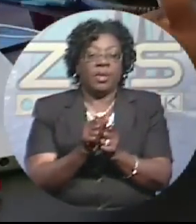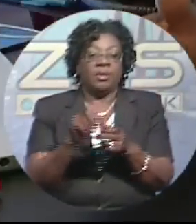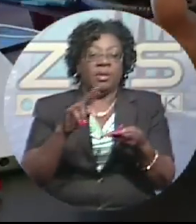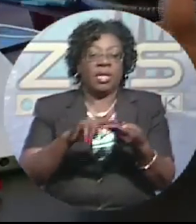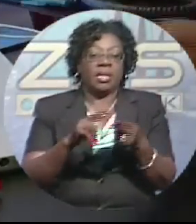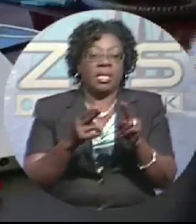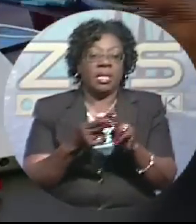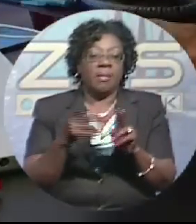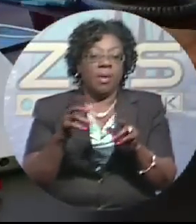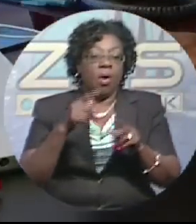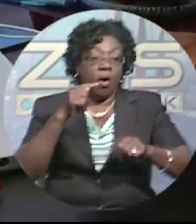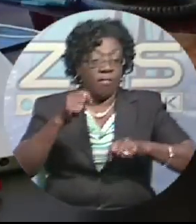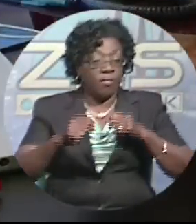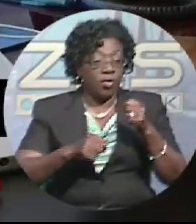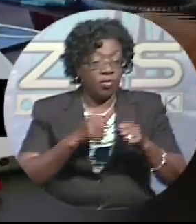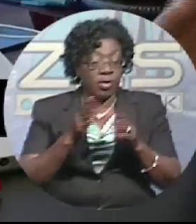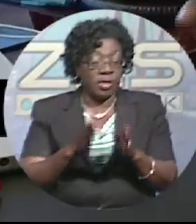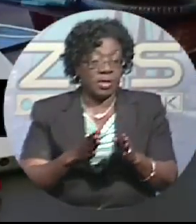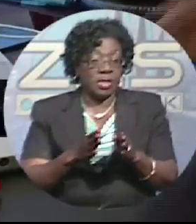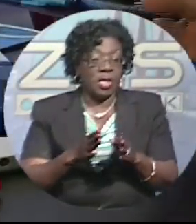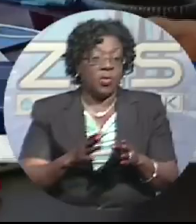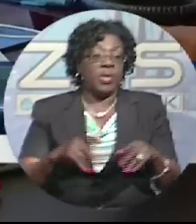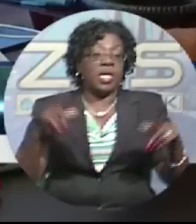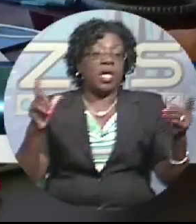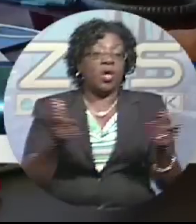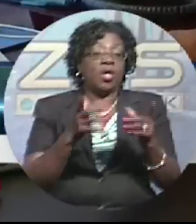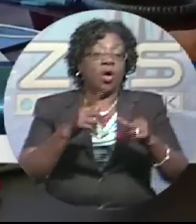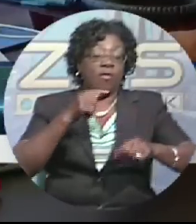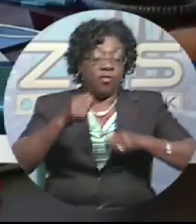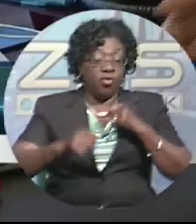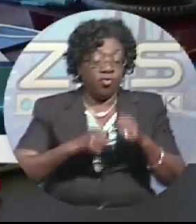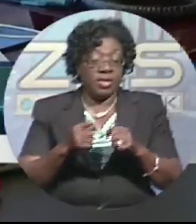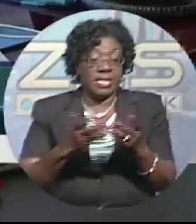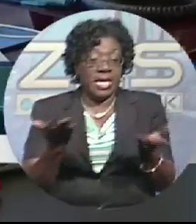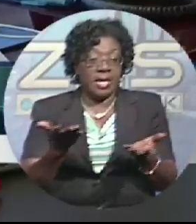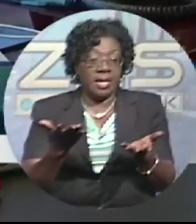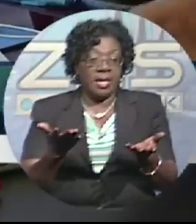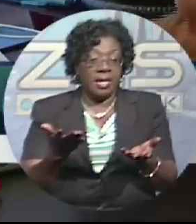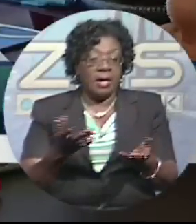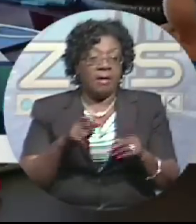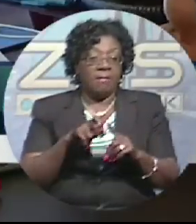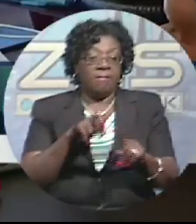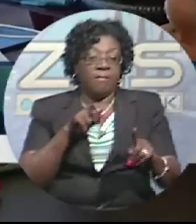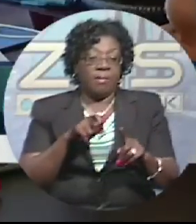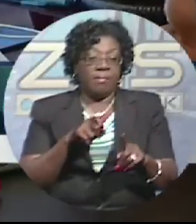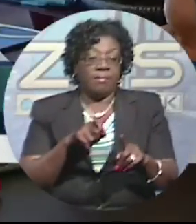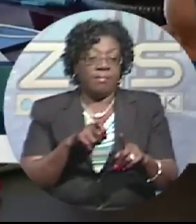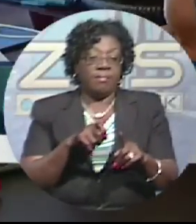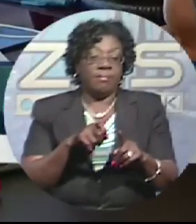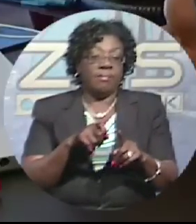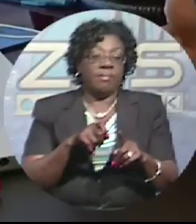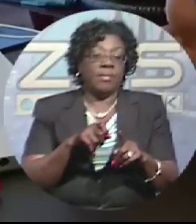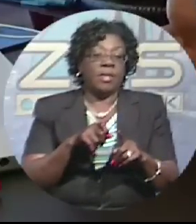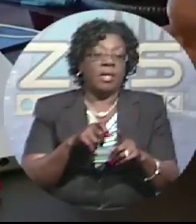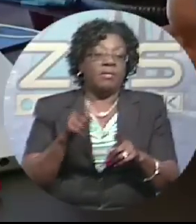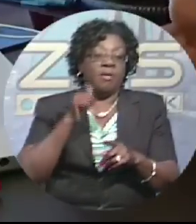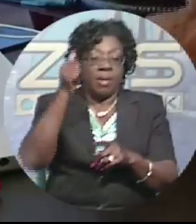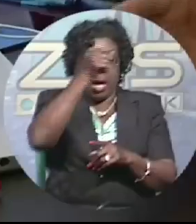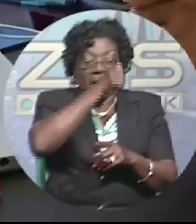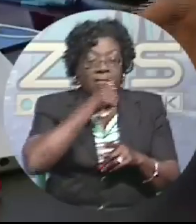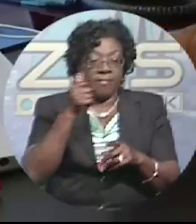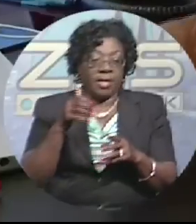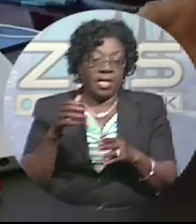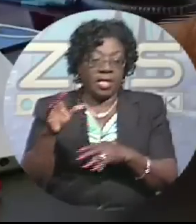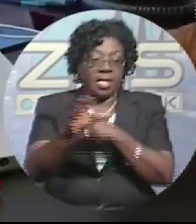number of tourists we got. Now, don't kid yourself, we had a lot of tourists here, particularly from the diaspora. We had a lot